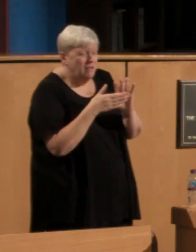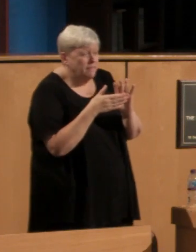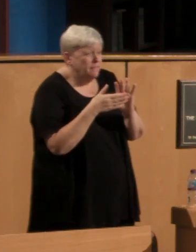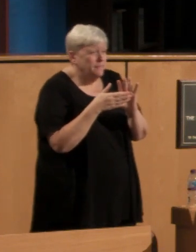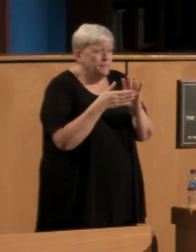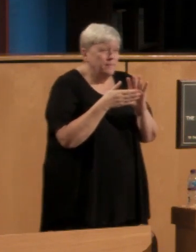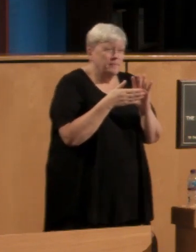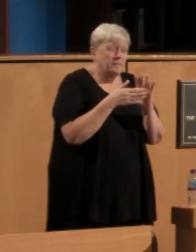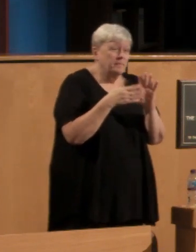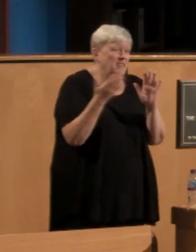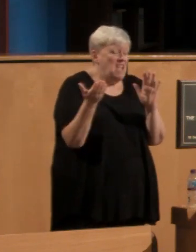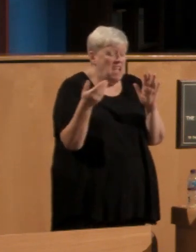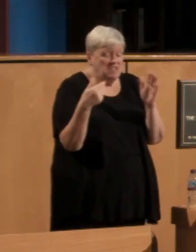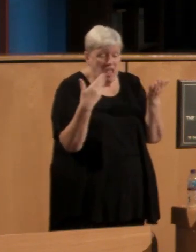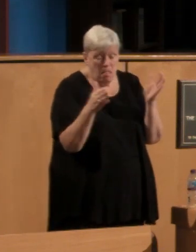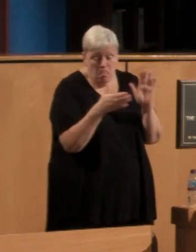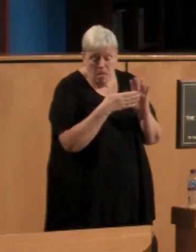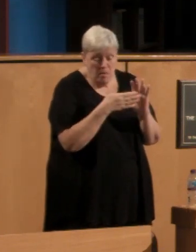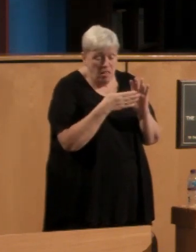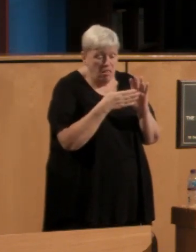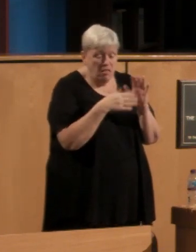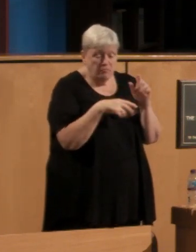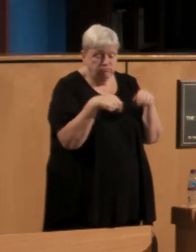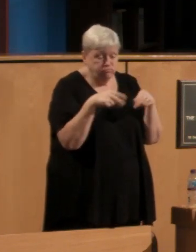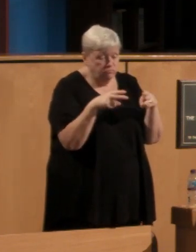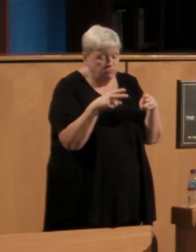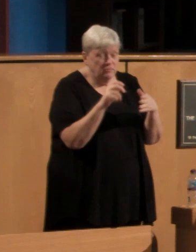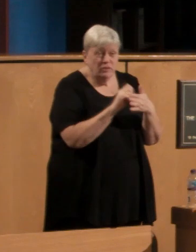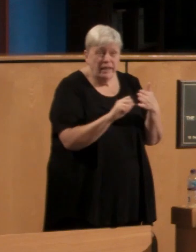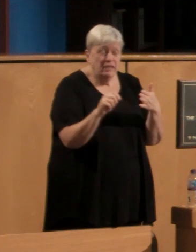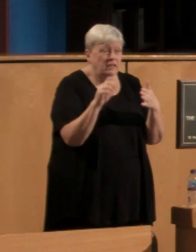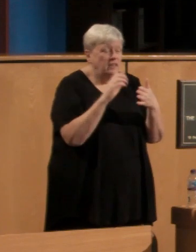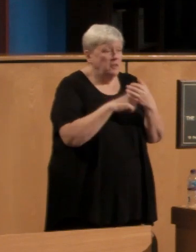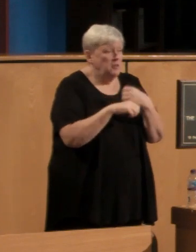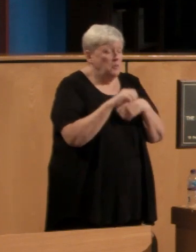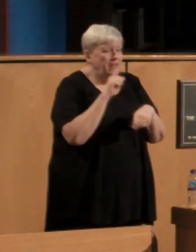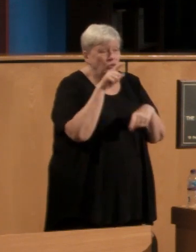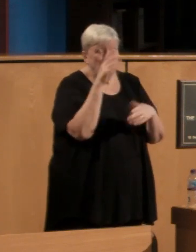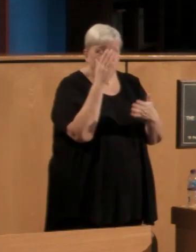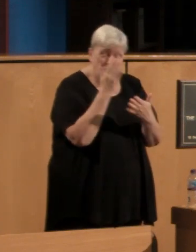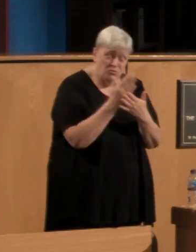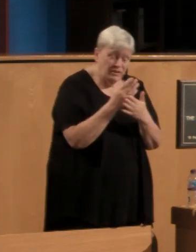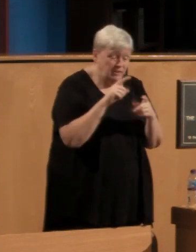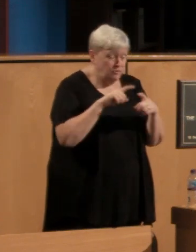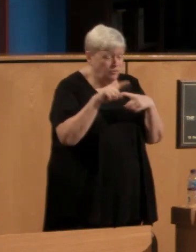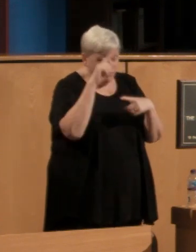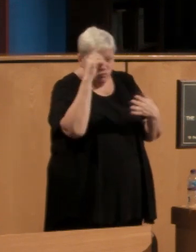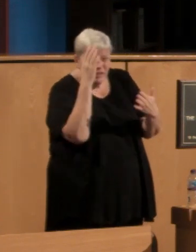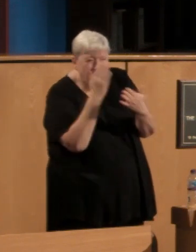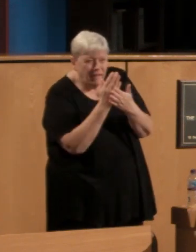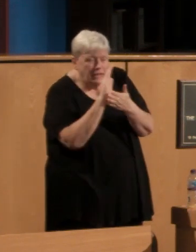like any sort of genre label especially, it starts to break down when you try to define